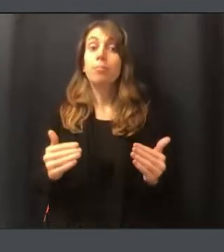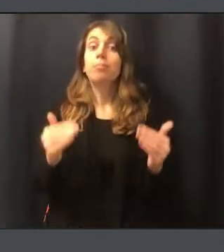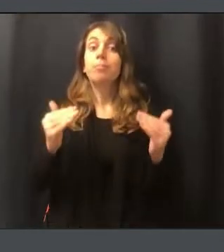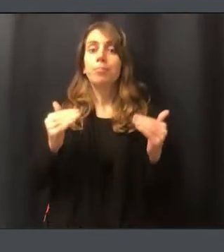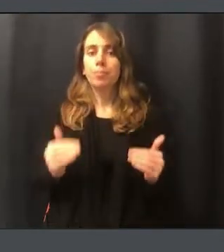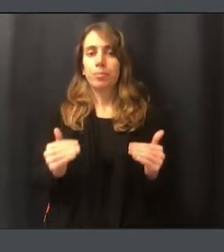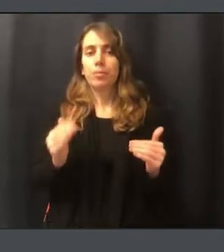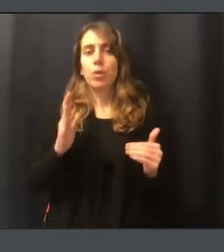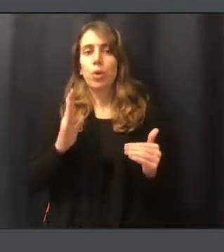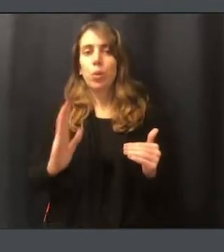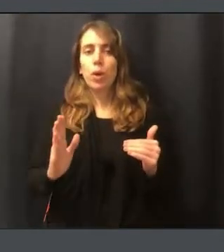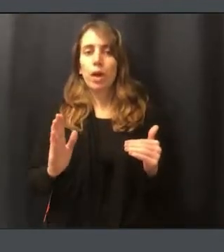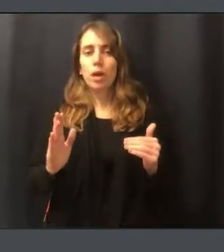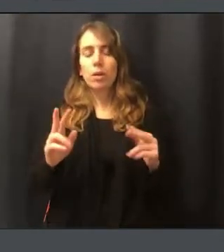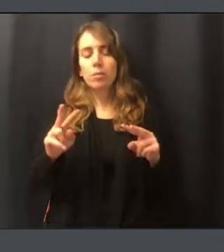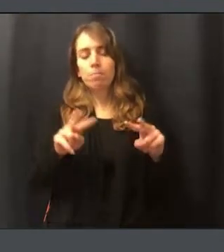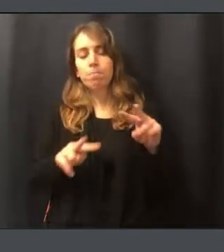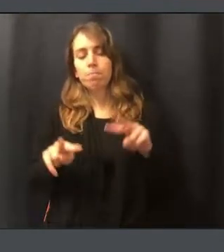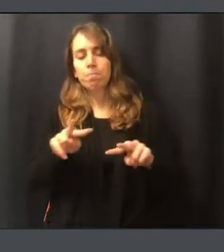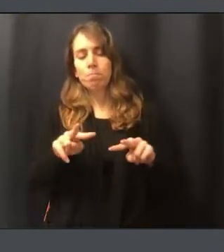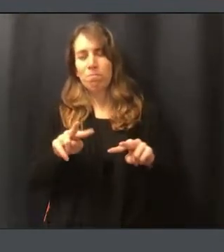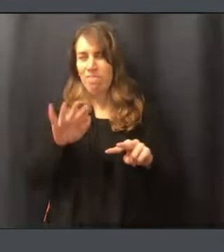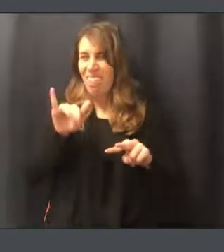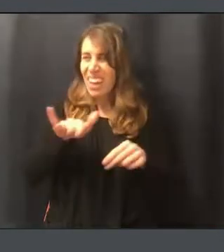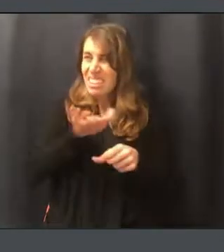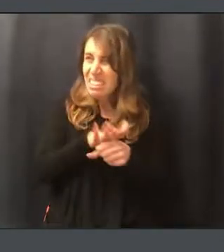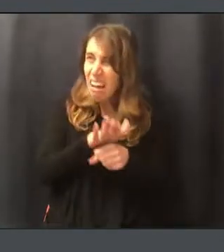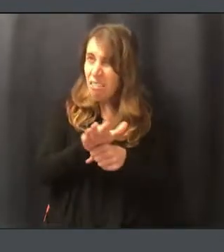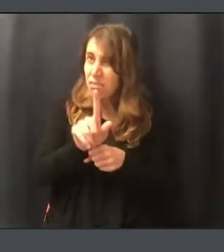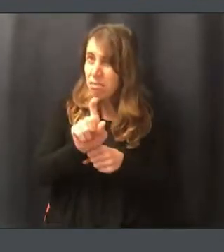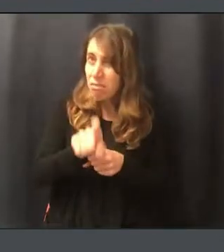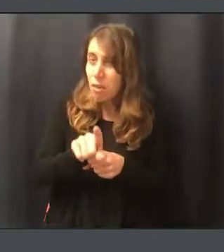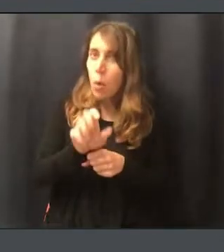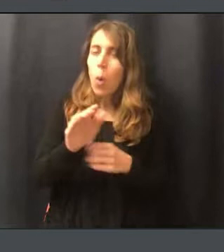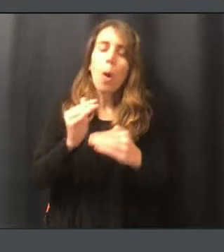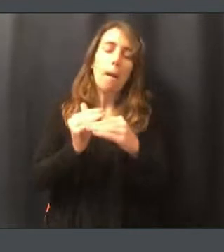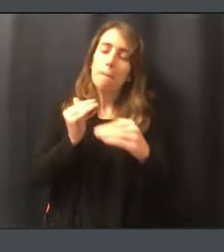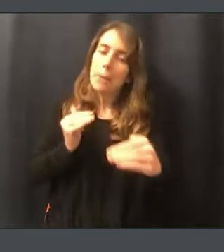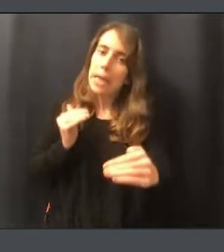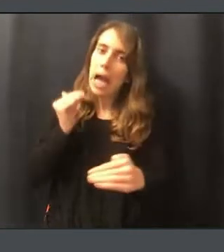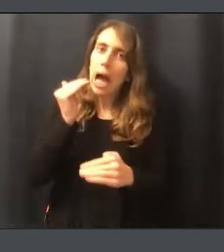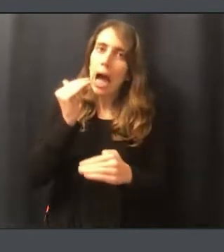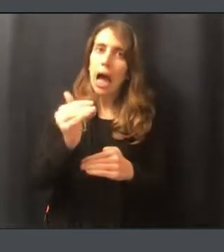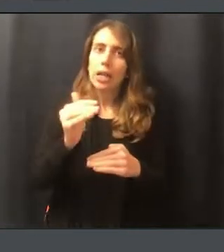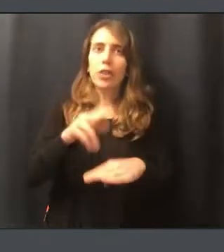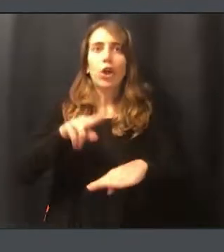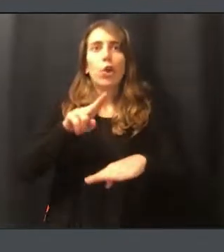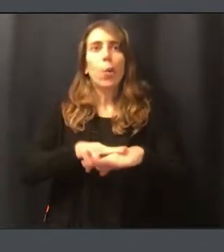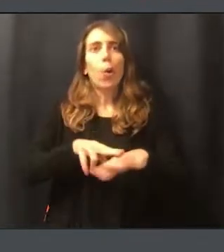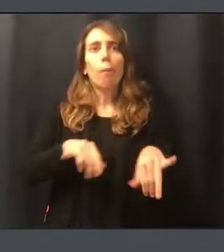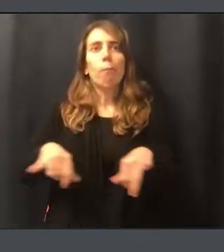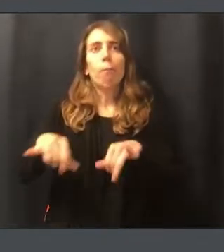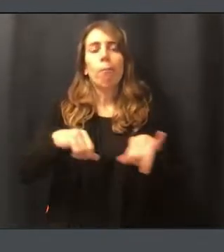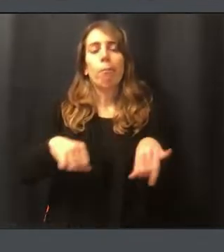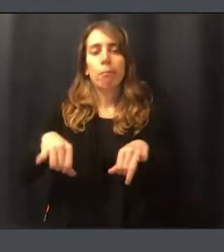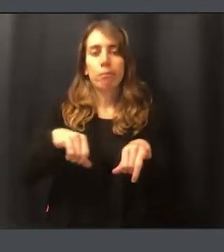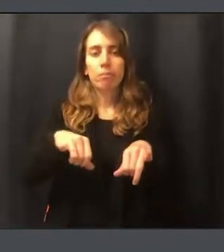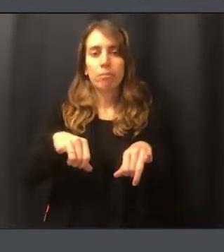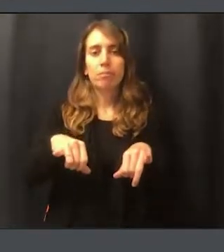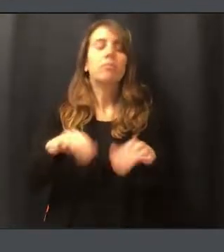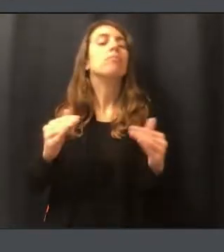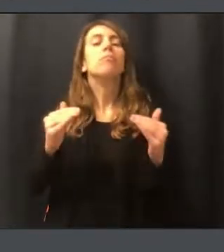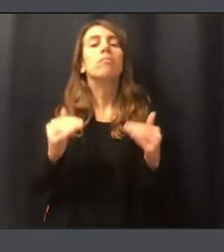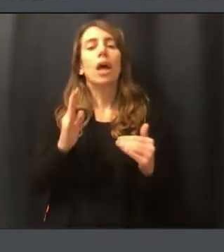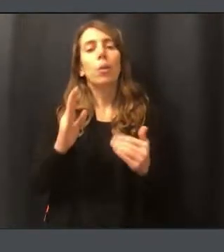at, is that enough, or do you have to kind of go beyond the norm, right? I'll spend some time